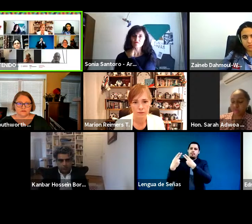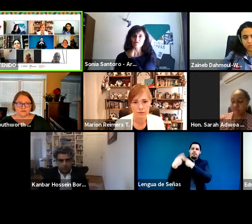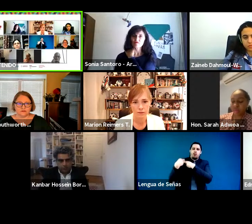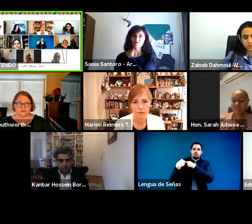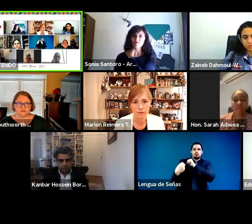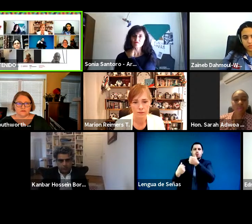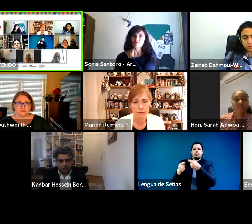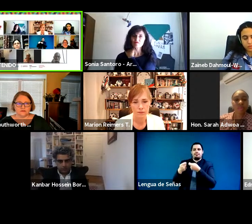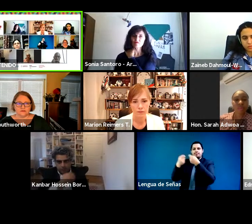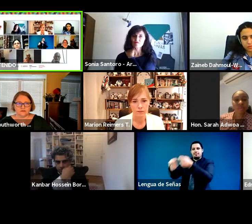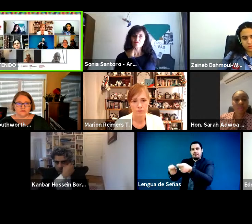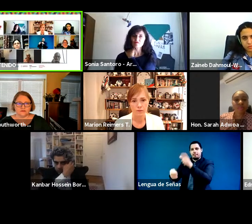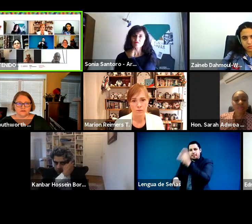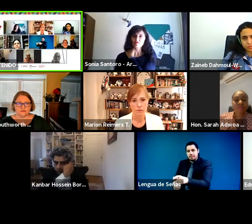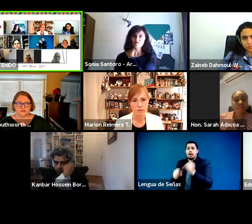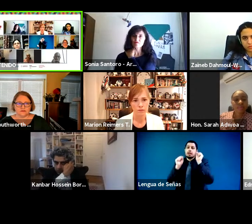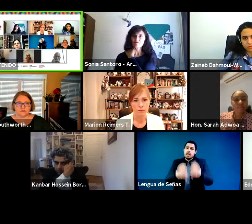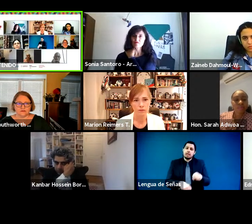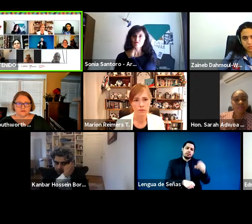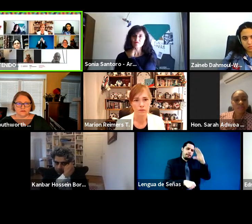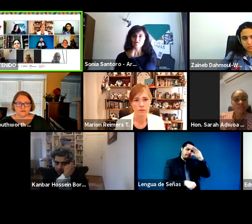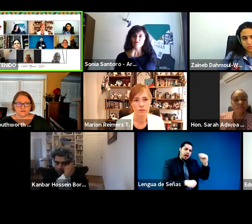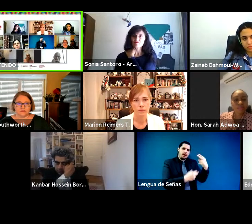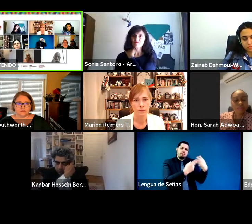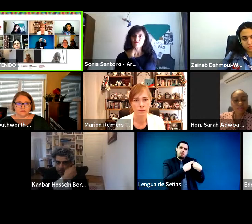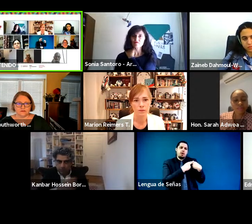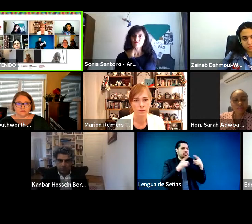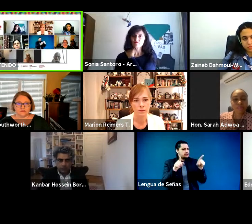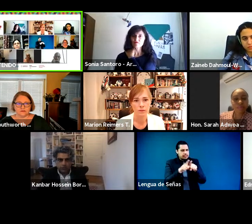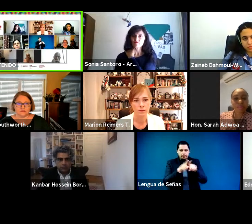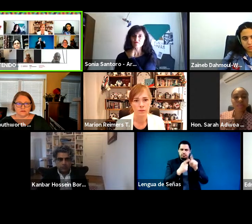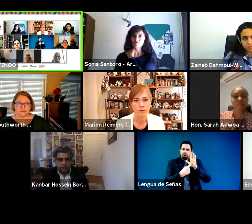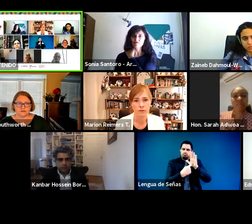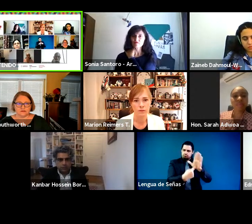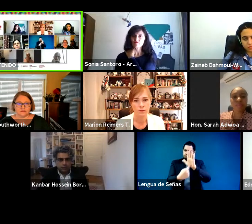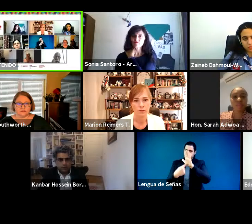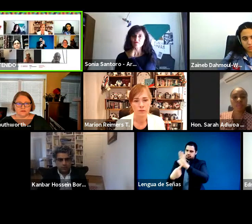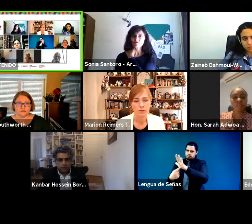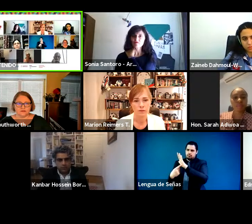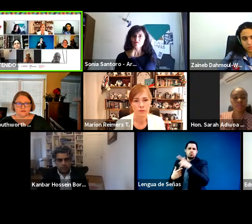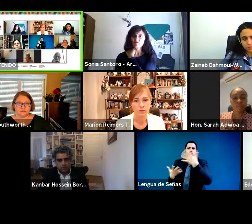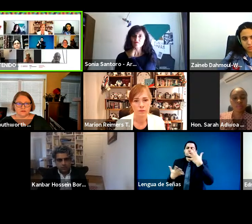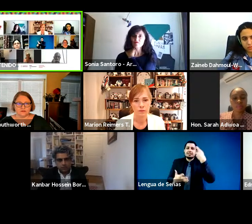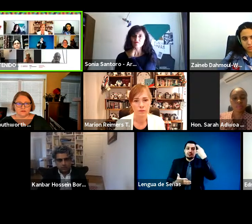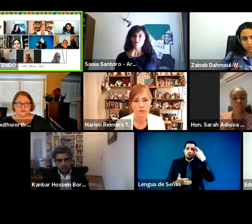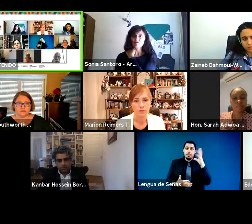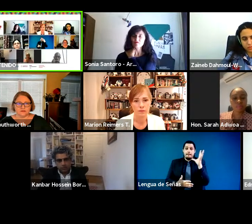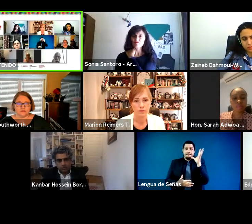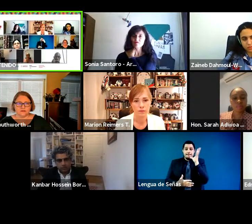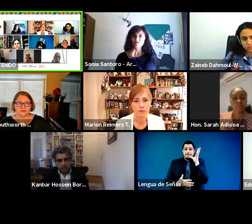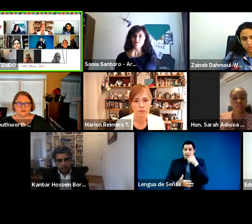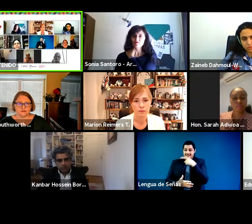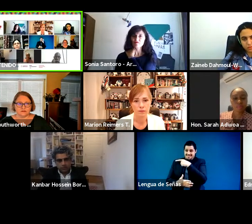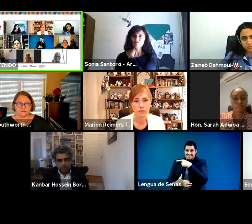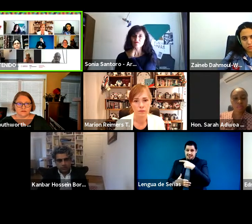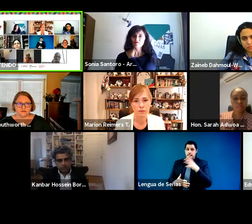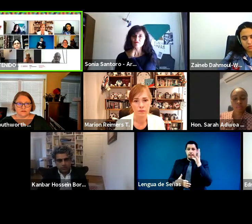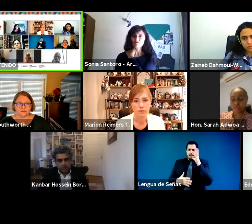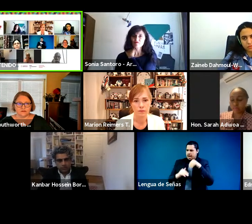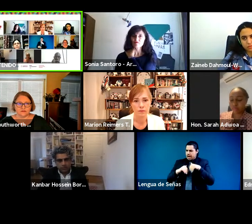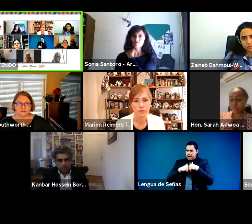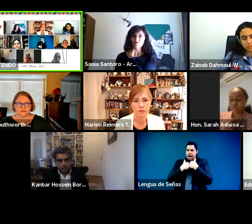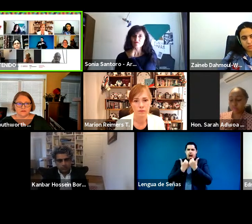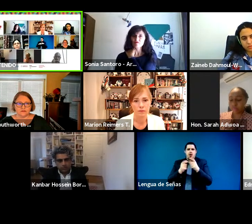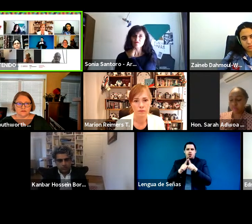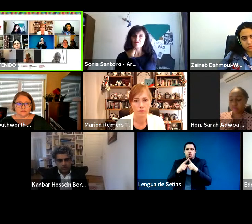Because by bringing awareness, raising the education around these particular areas, we're